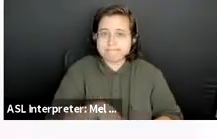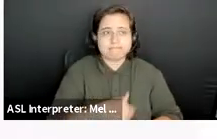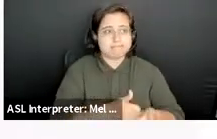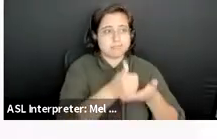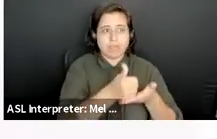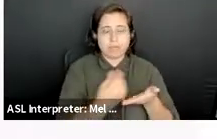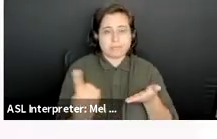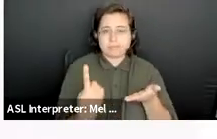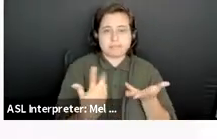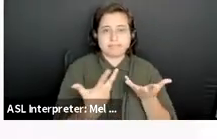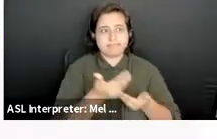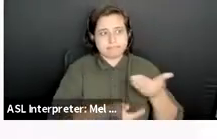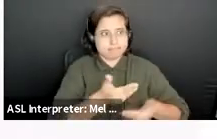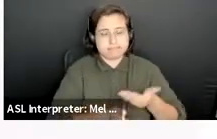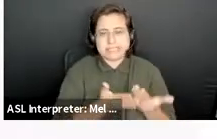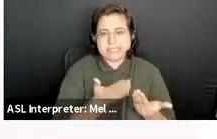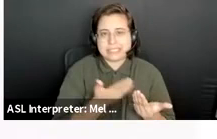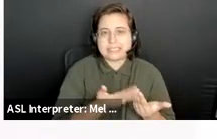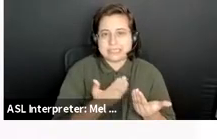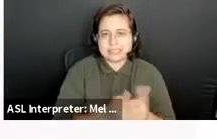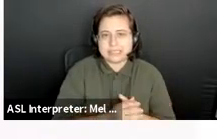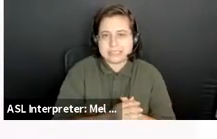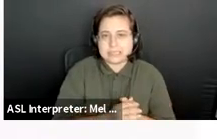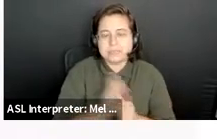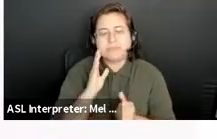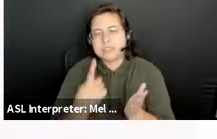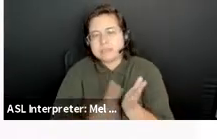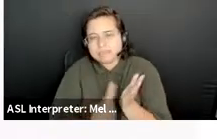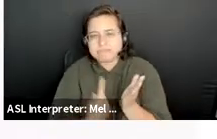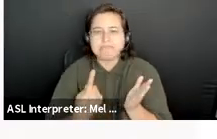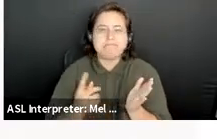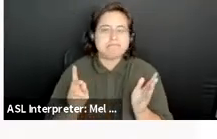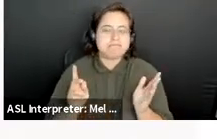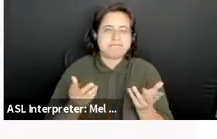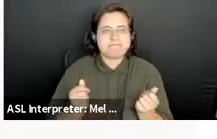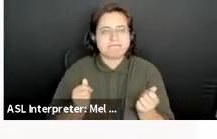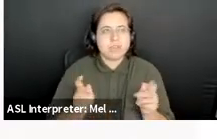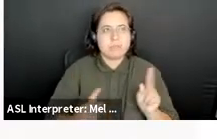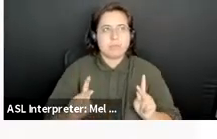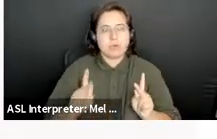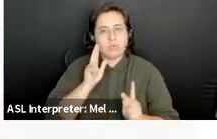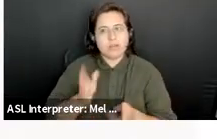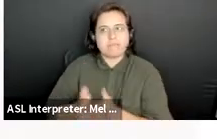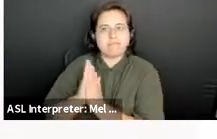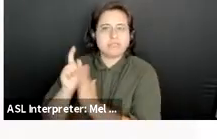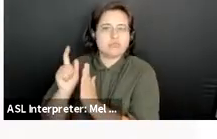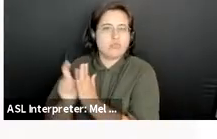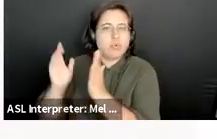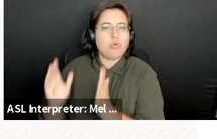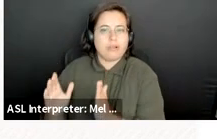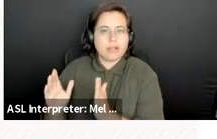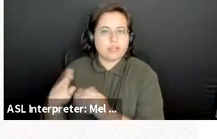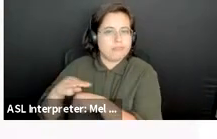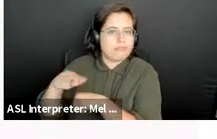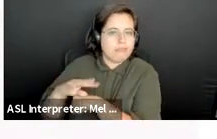walk themselves through the process. Although many people will call upon the advice of attorneys, this is really also